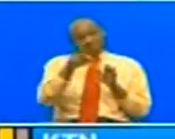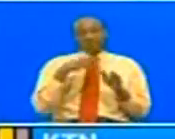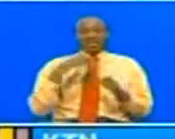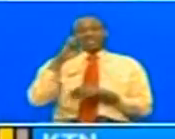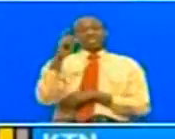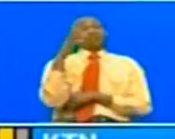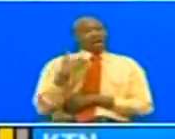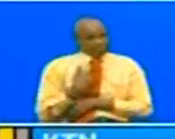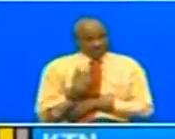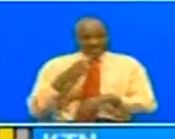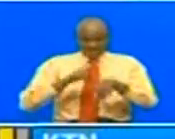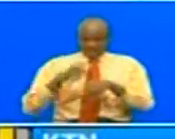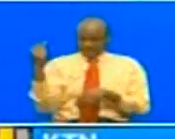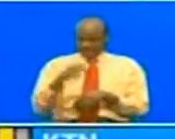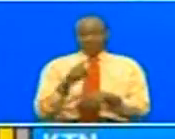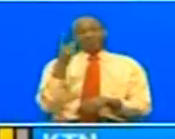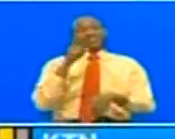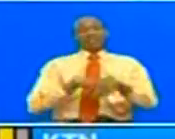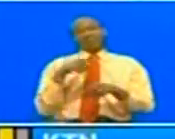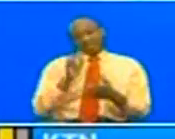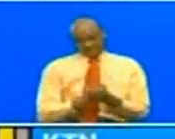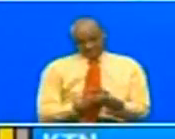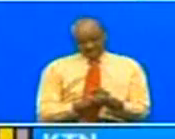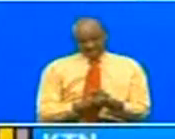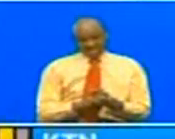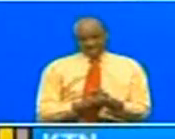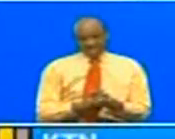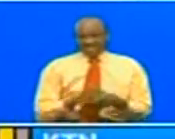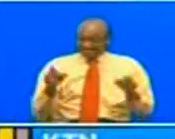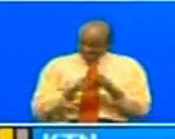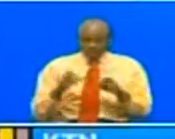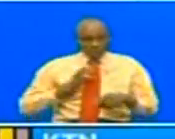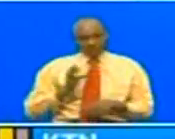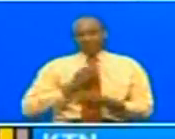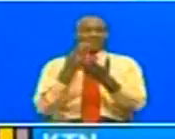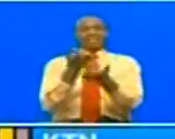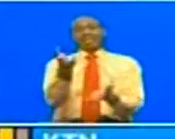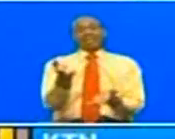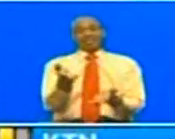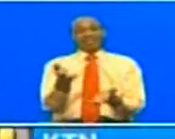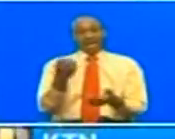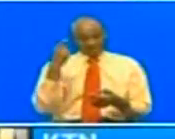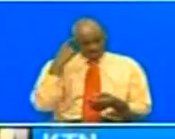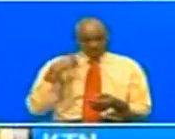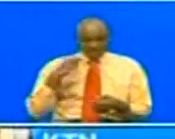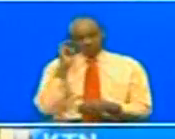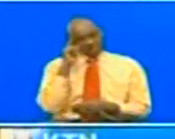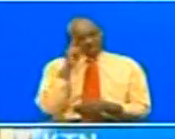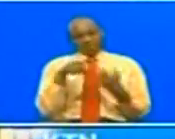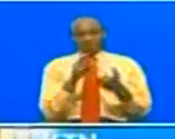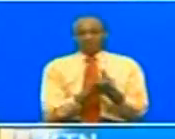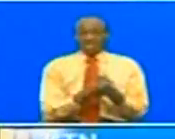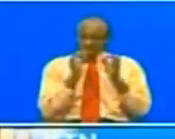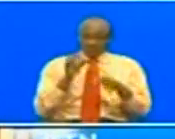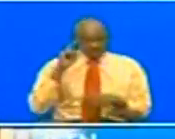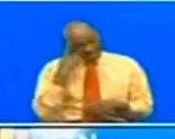executive, when it comes, when it's read for the first time, it will be sent to the same committee. We will then consider. If